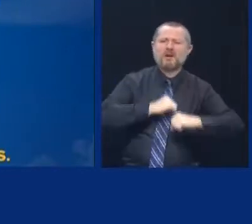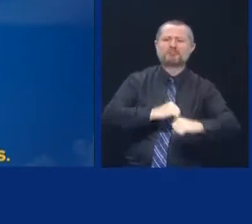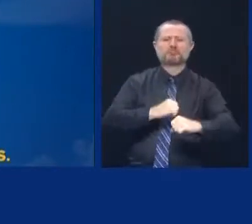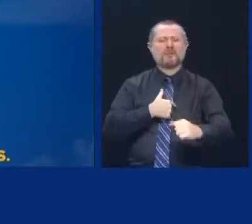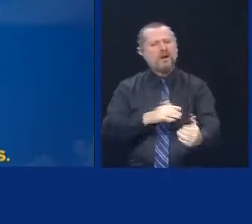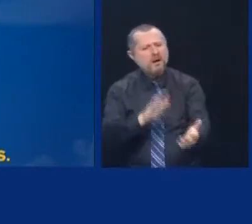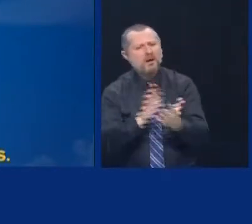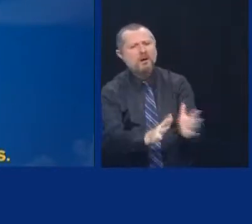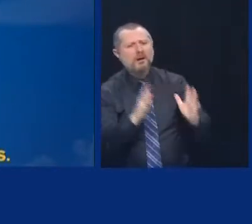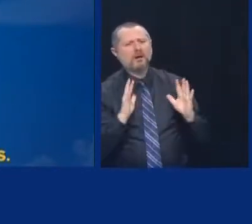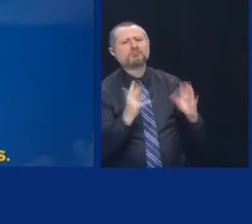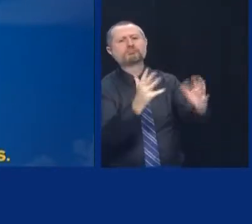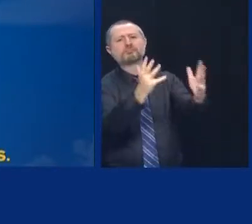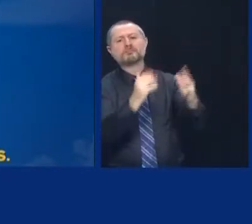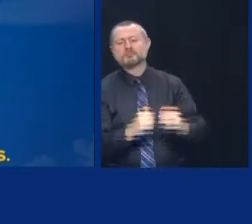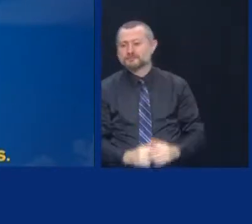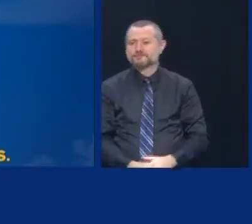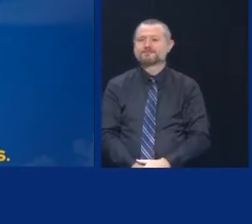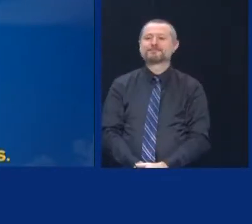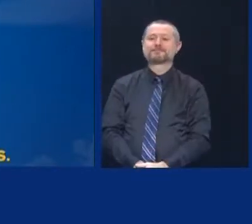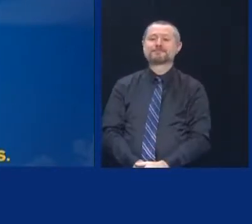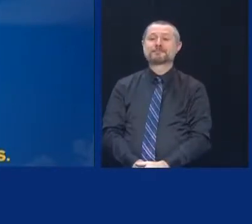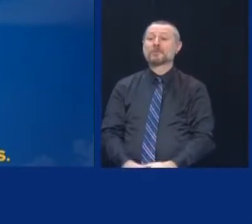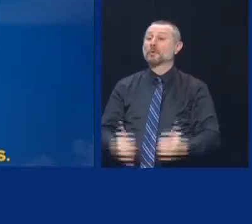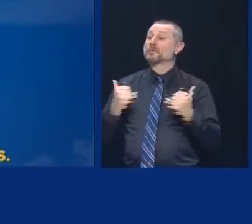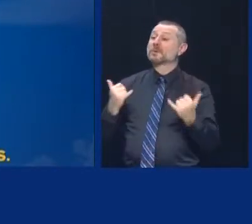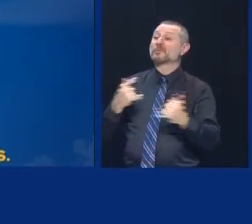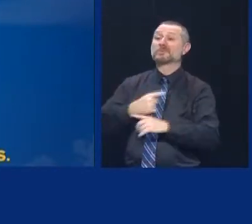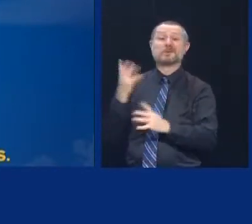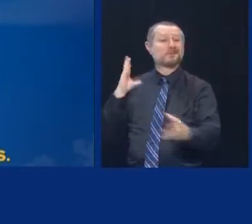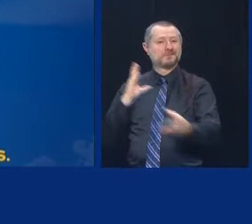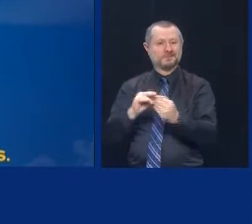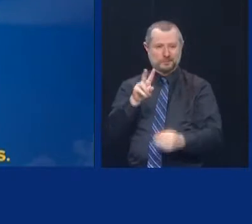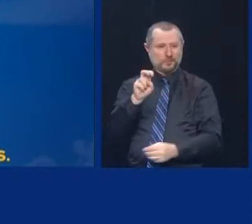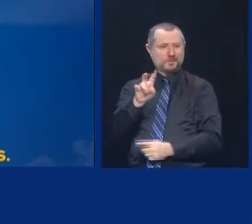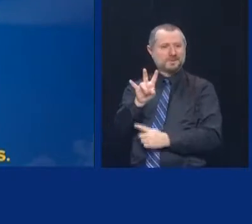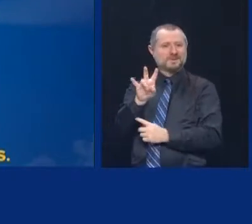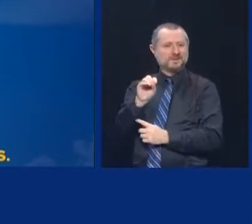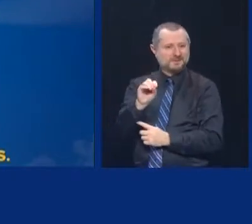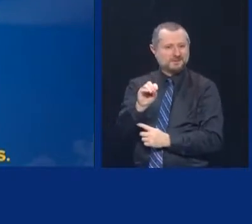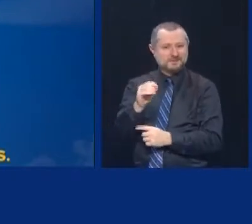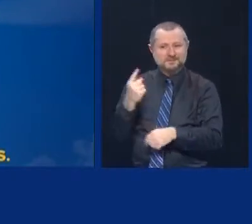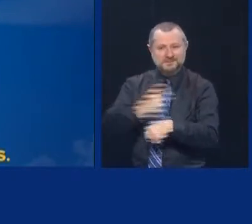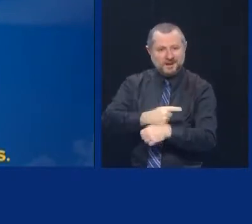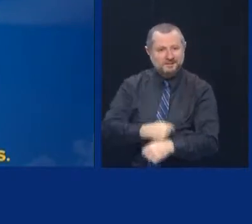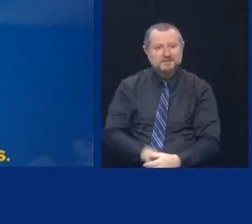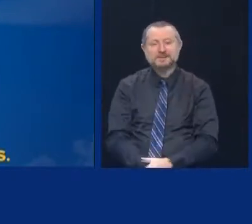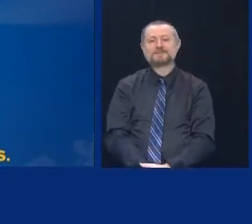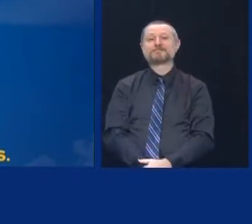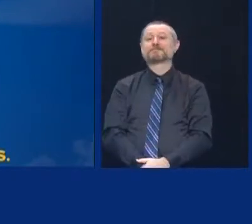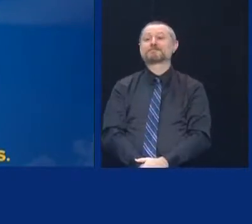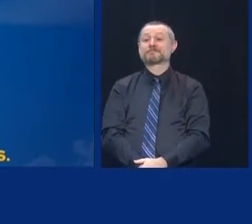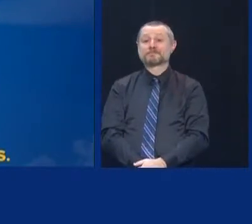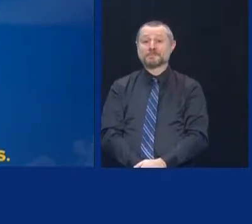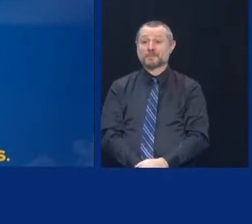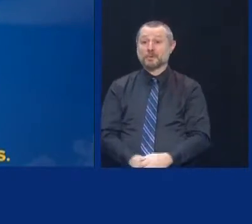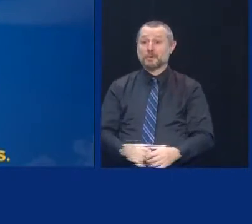thanks this Thanksgiving season. Today is day 270. It is also Thanksgiving